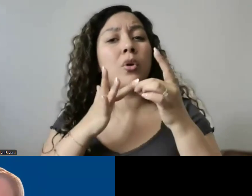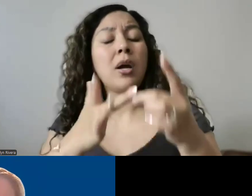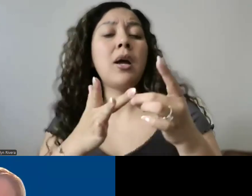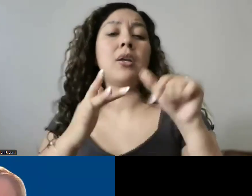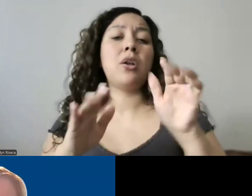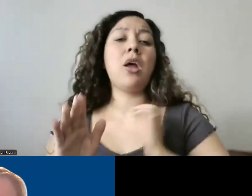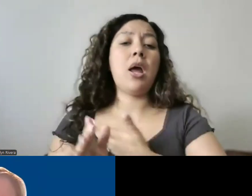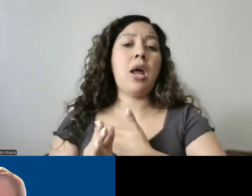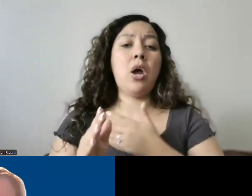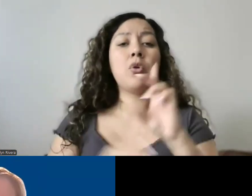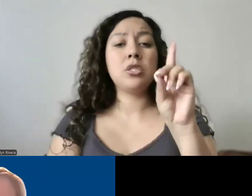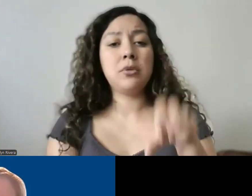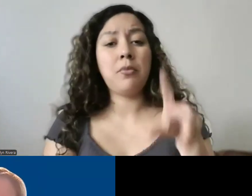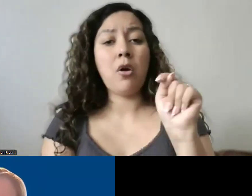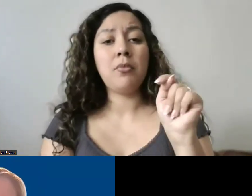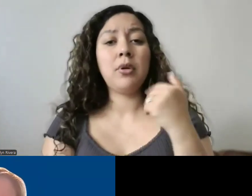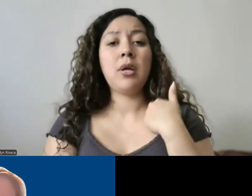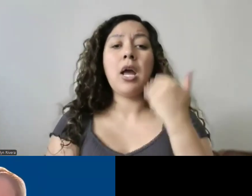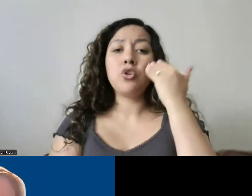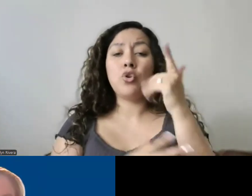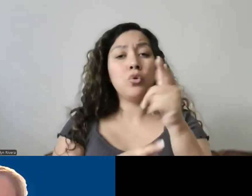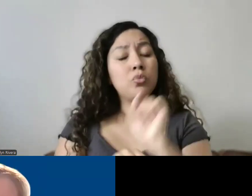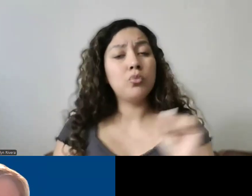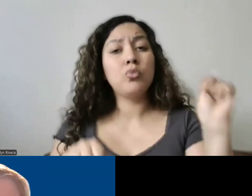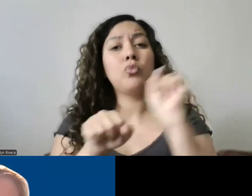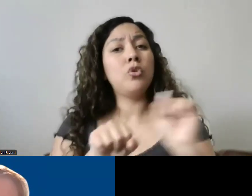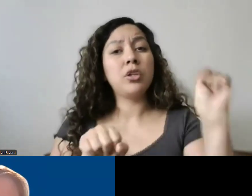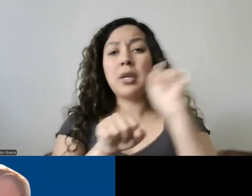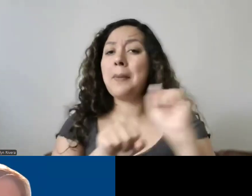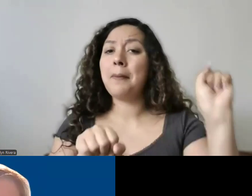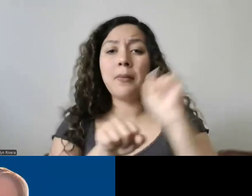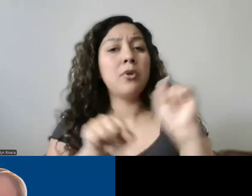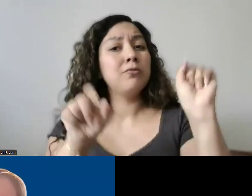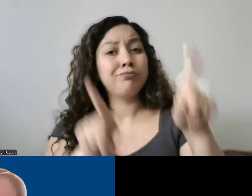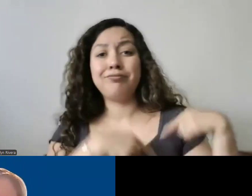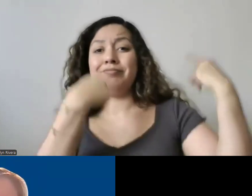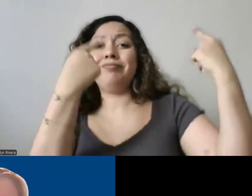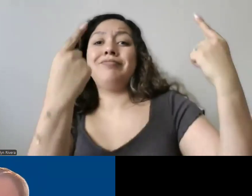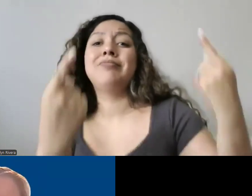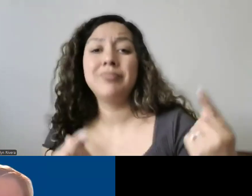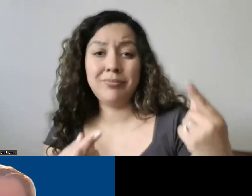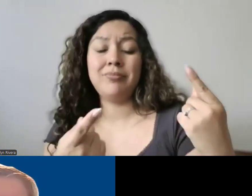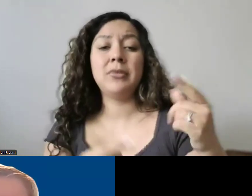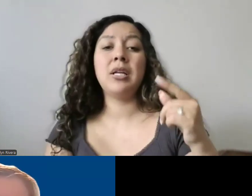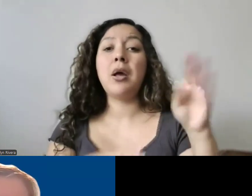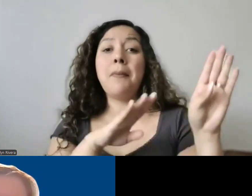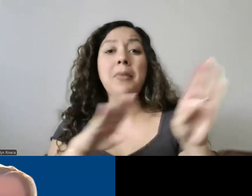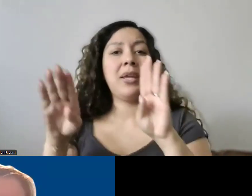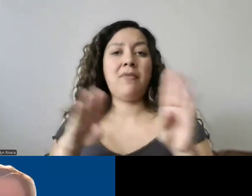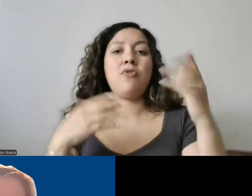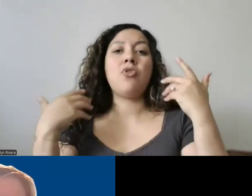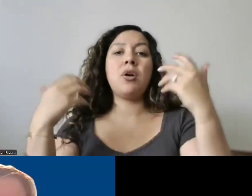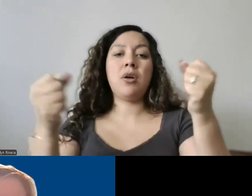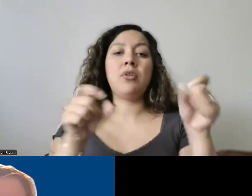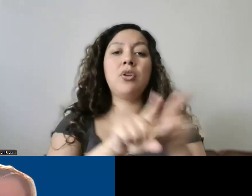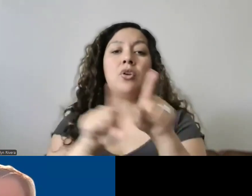I know Barbara McClendon's been working doggedly for decades on the topic of behavioral health and